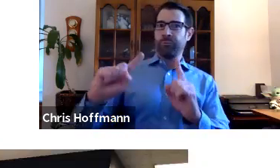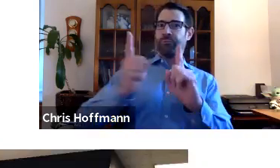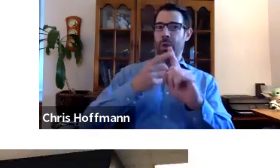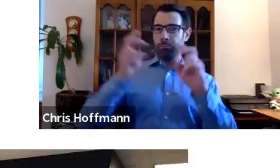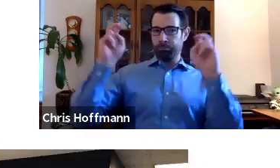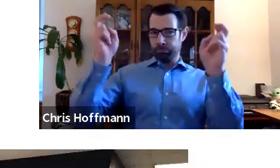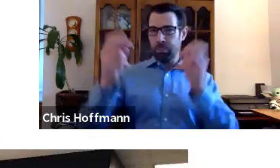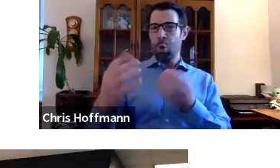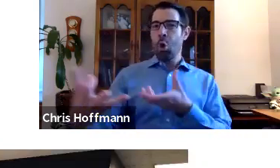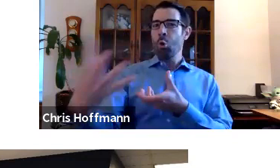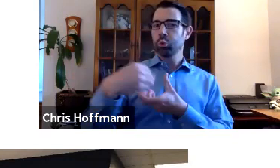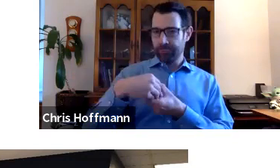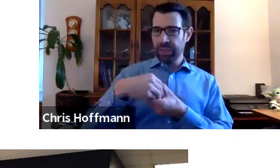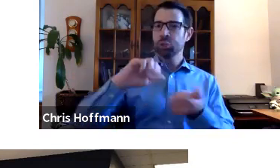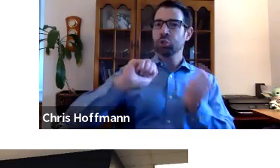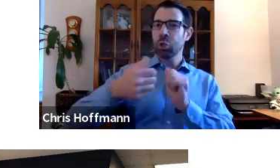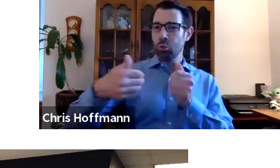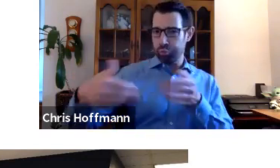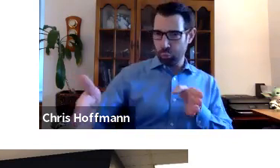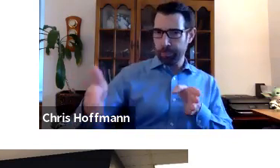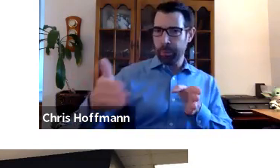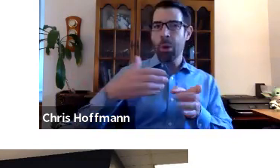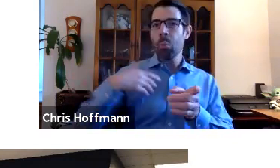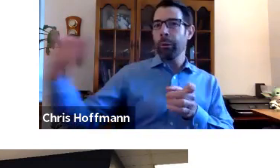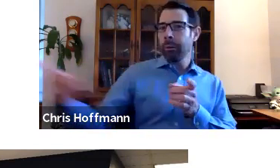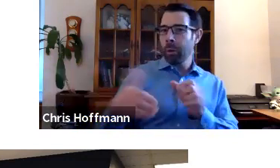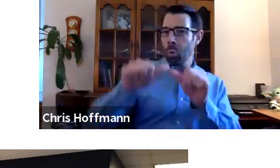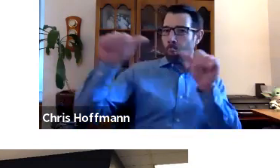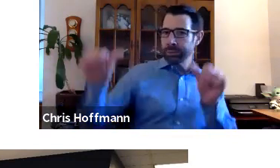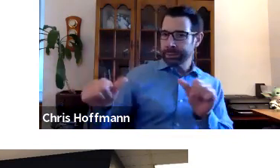This is an exciting project. This is the first